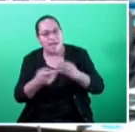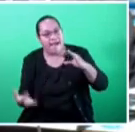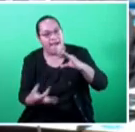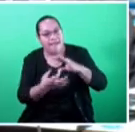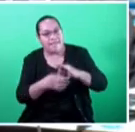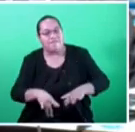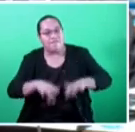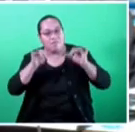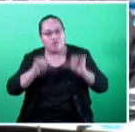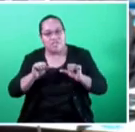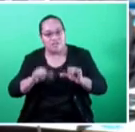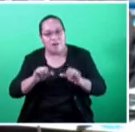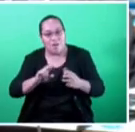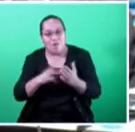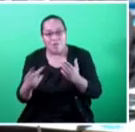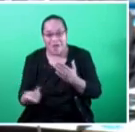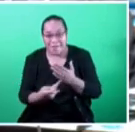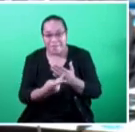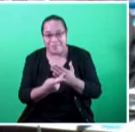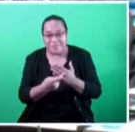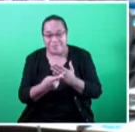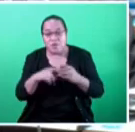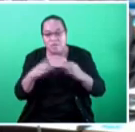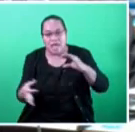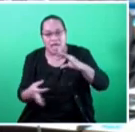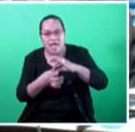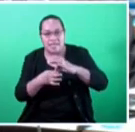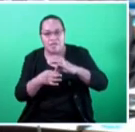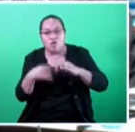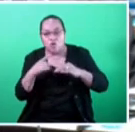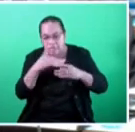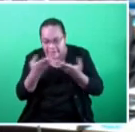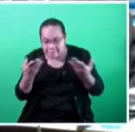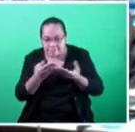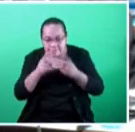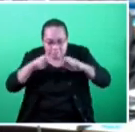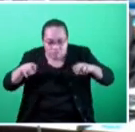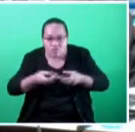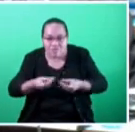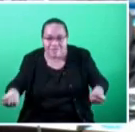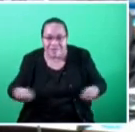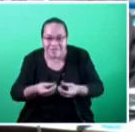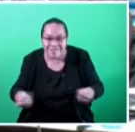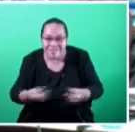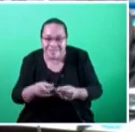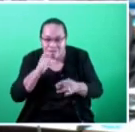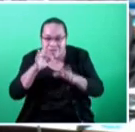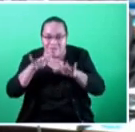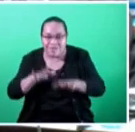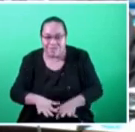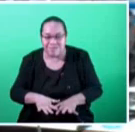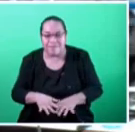program. The flood protection program allows provision of adequate infrastructure to mitigate the impacts of flooding on our communities. Mr. Speaker said